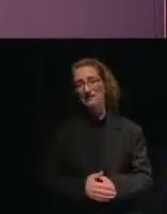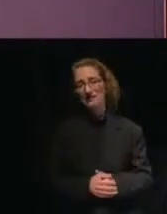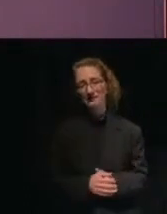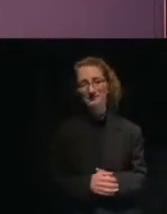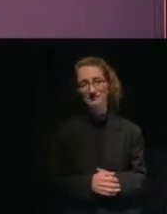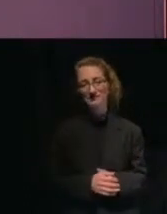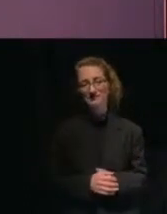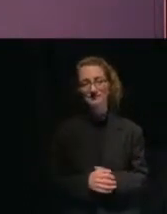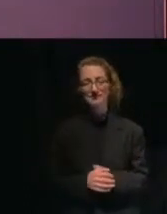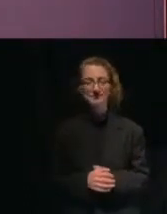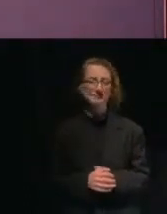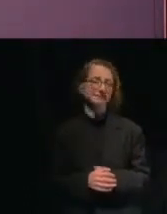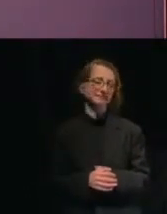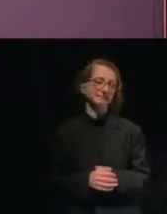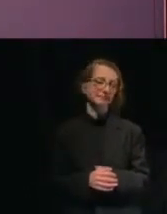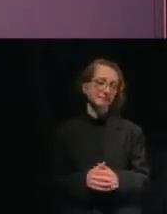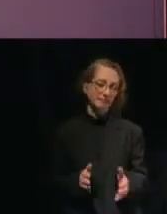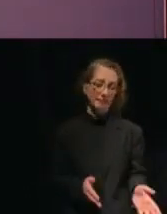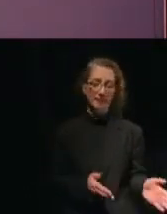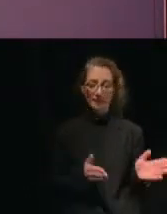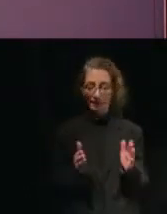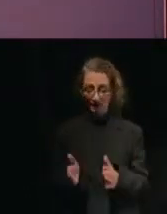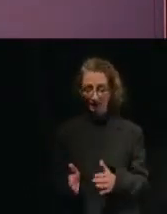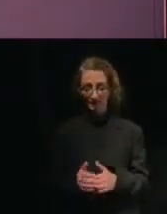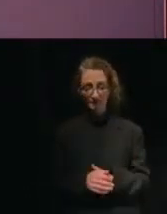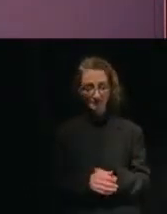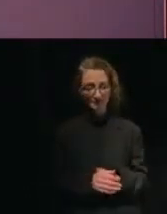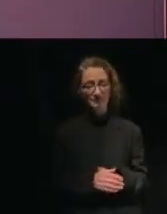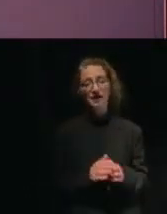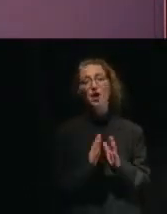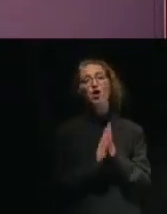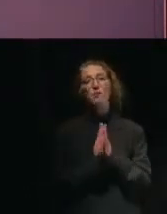And now we'll get to...